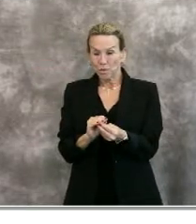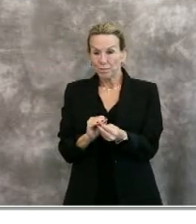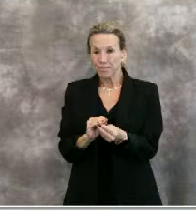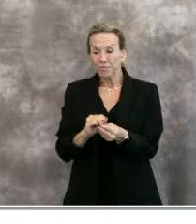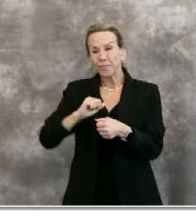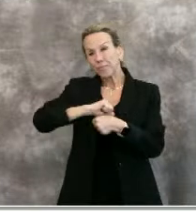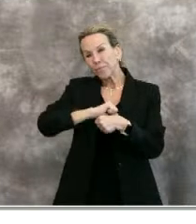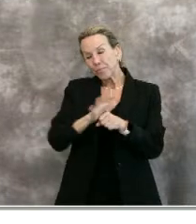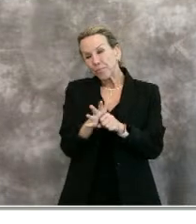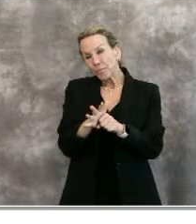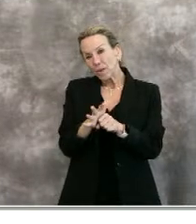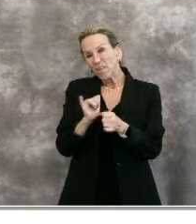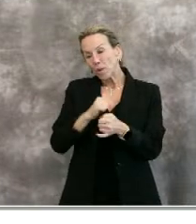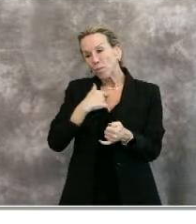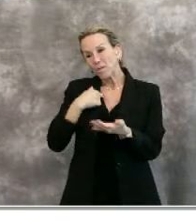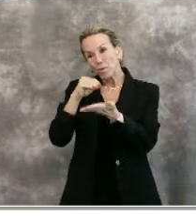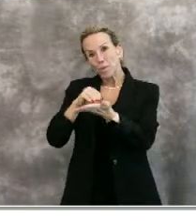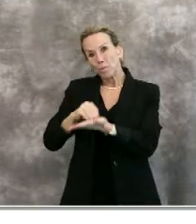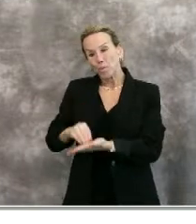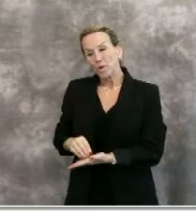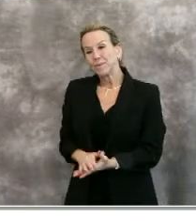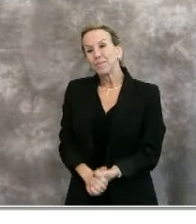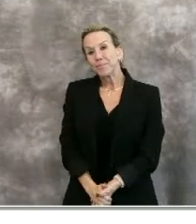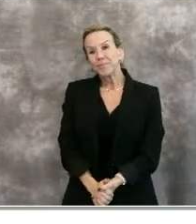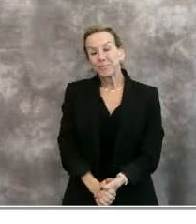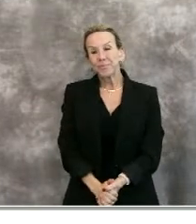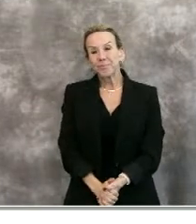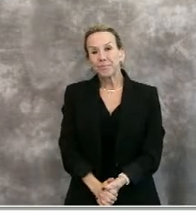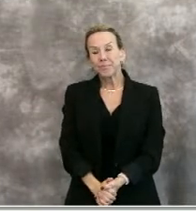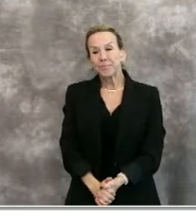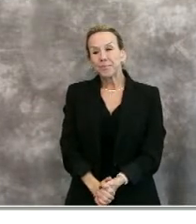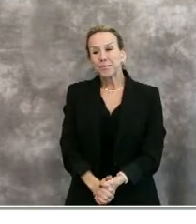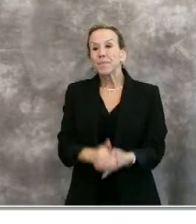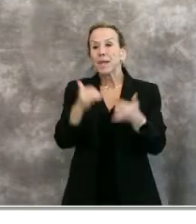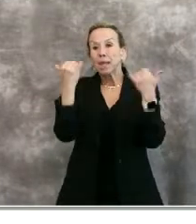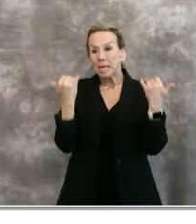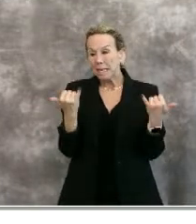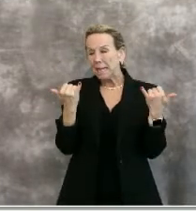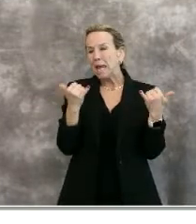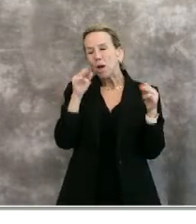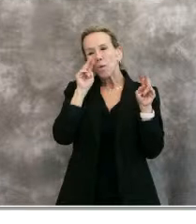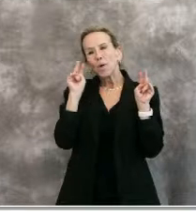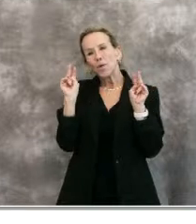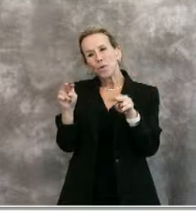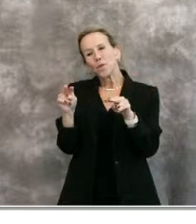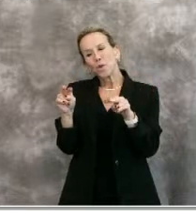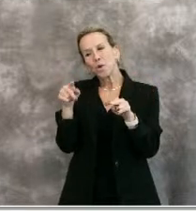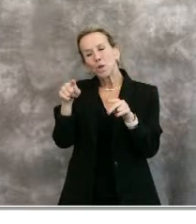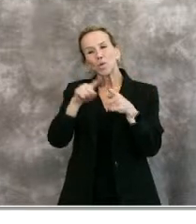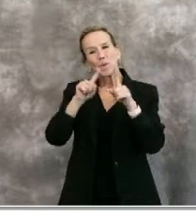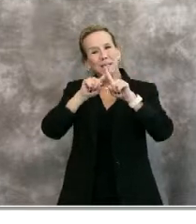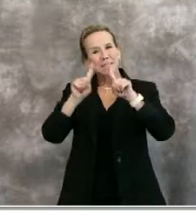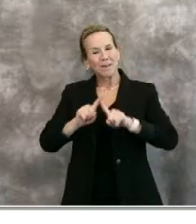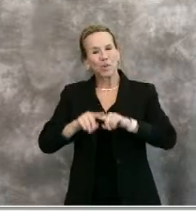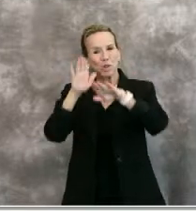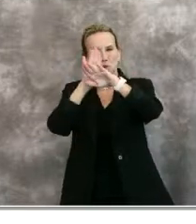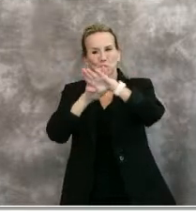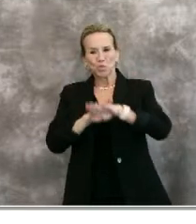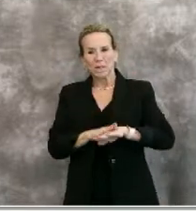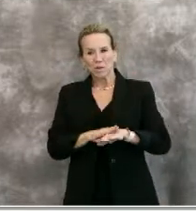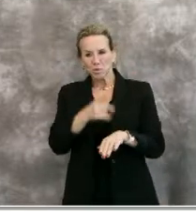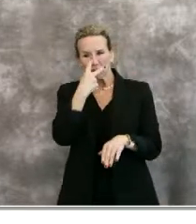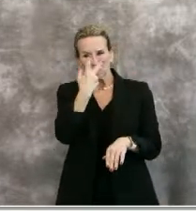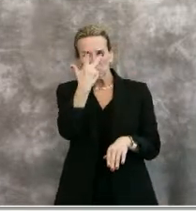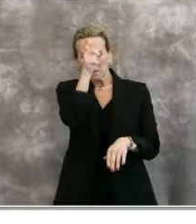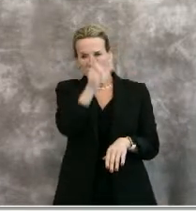cases reported. Now let's transition our attention to the triggers. In this slide, you will